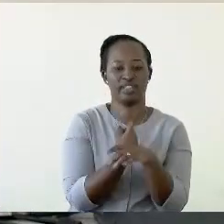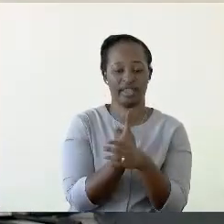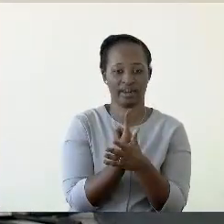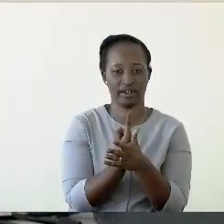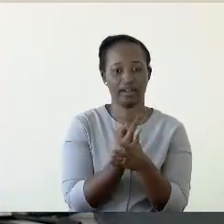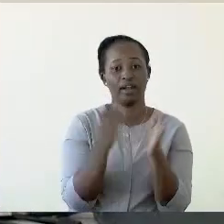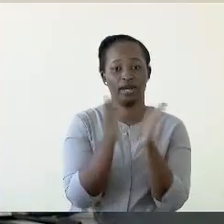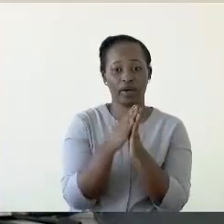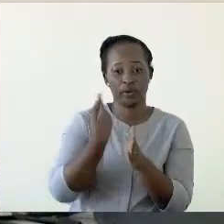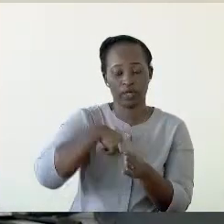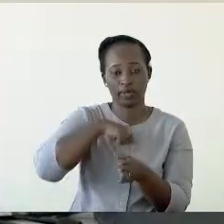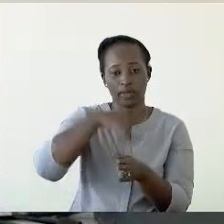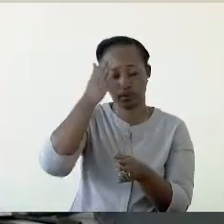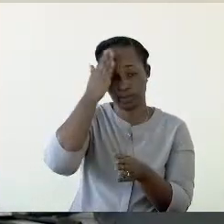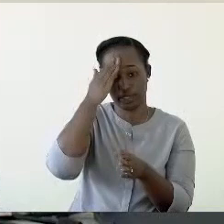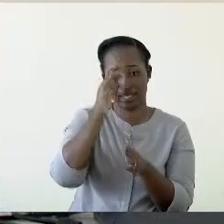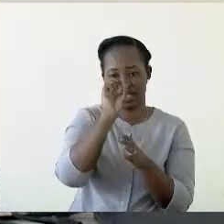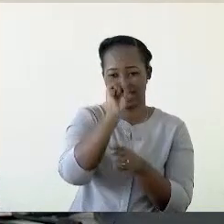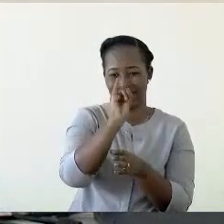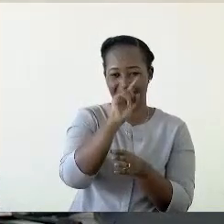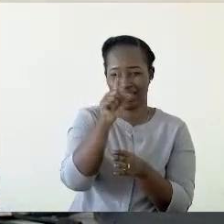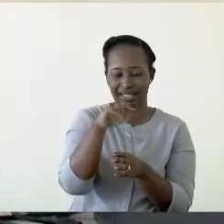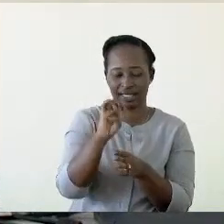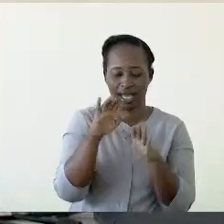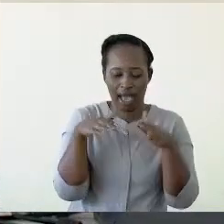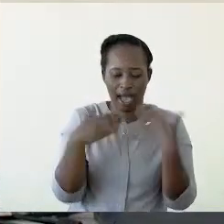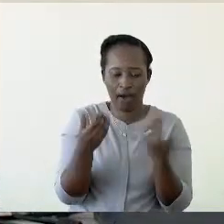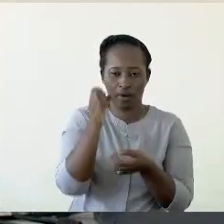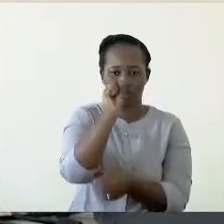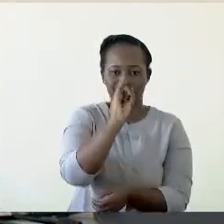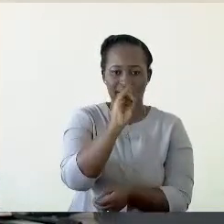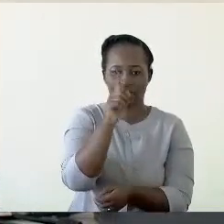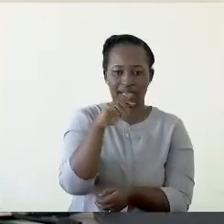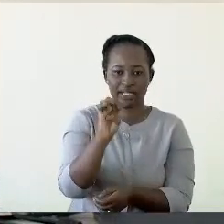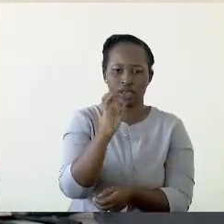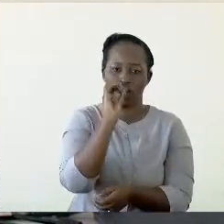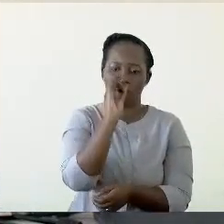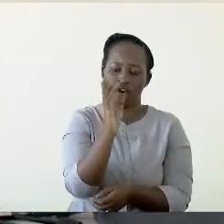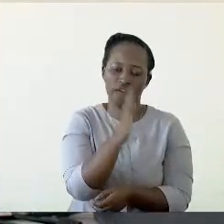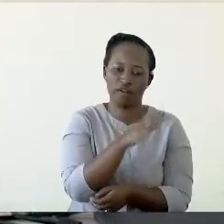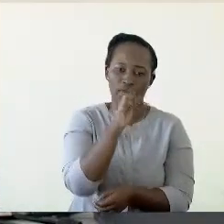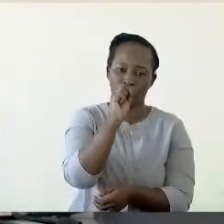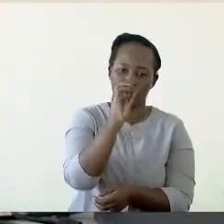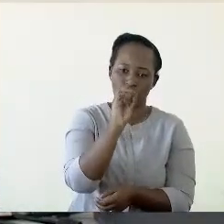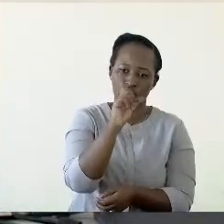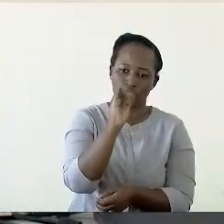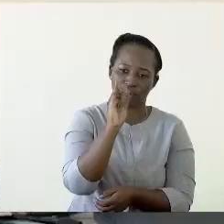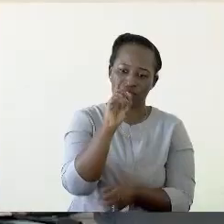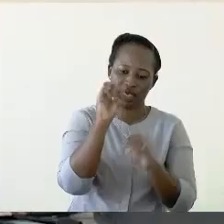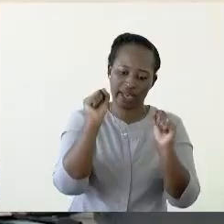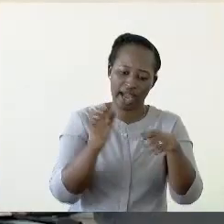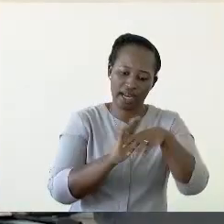also know the size, how the size of solute particles can affect